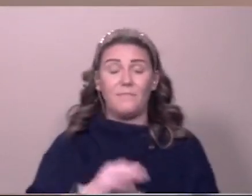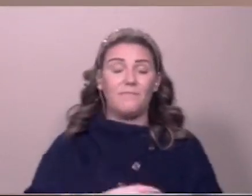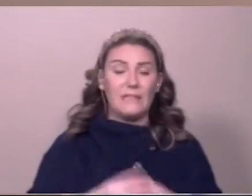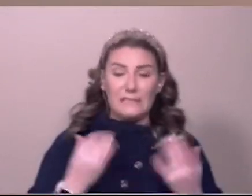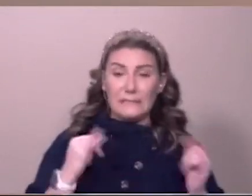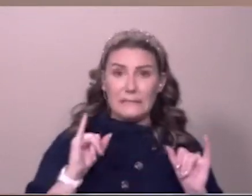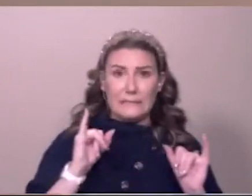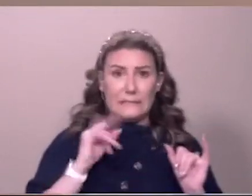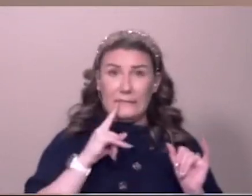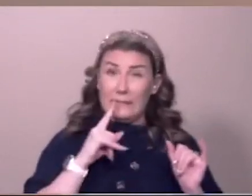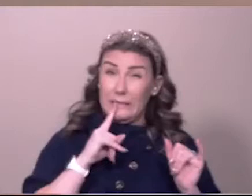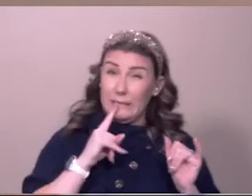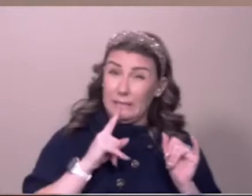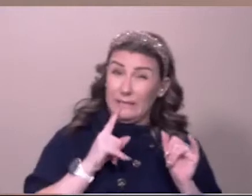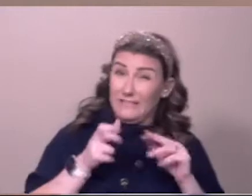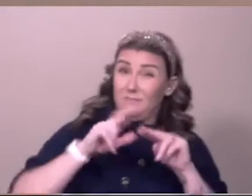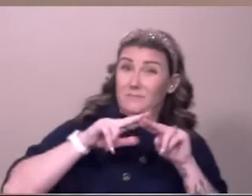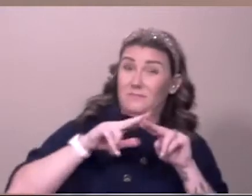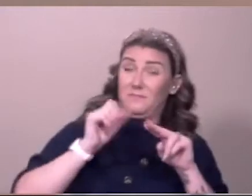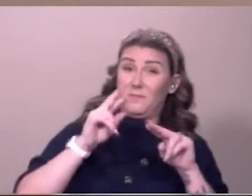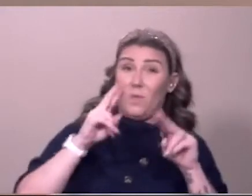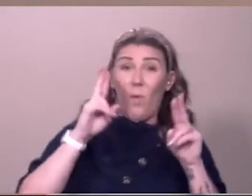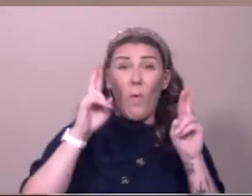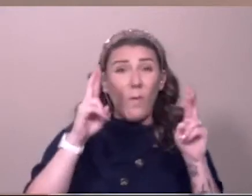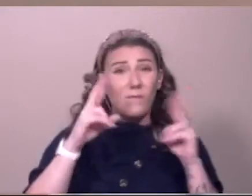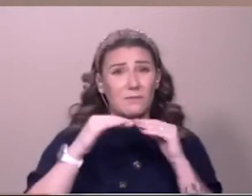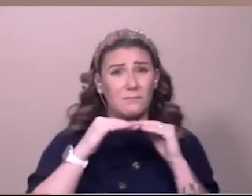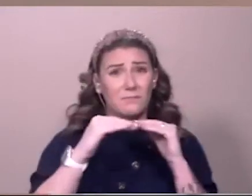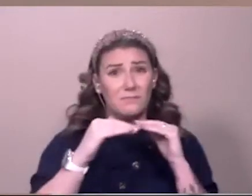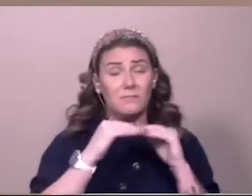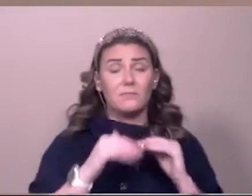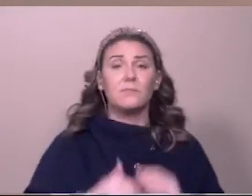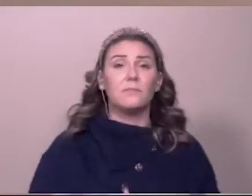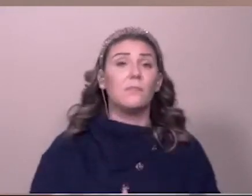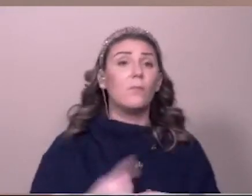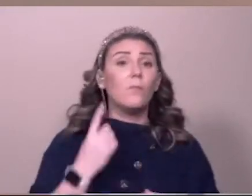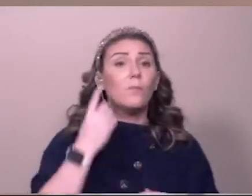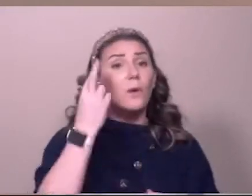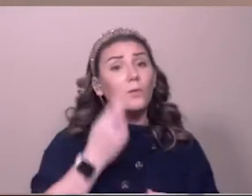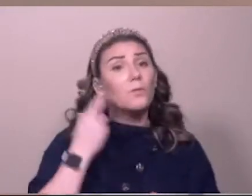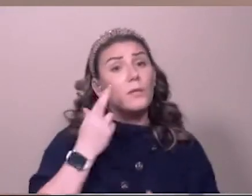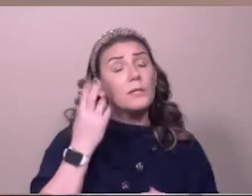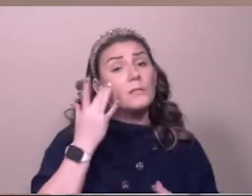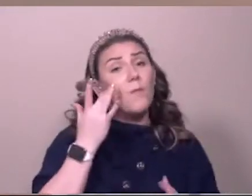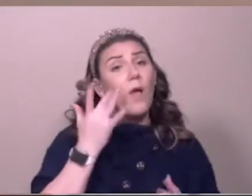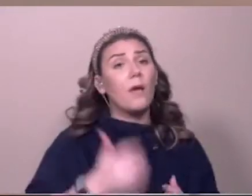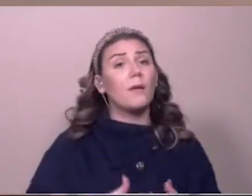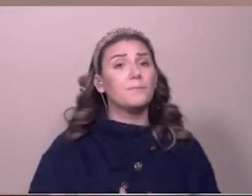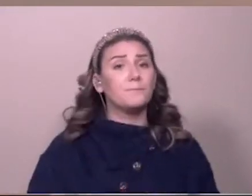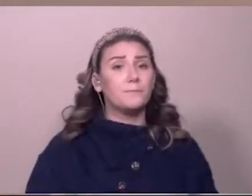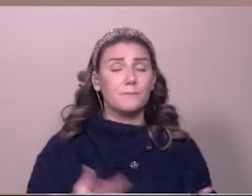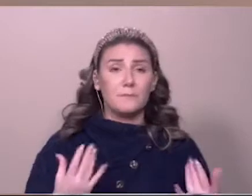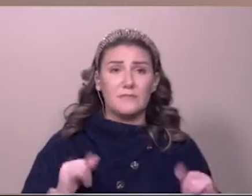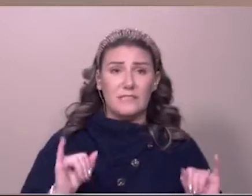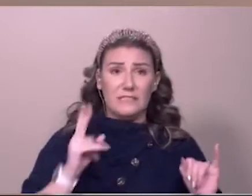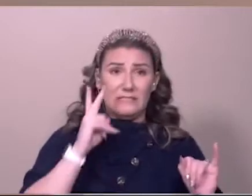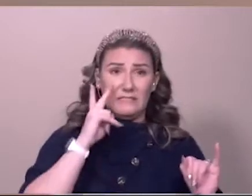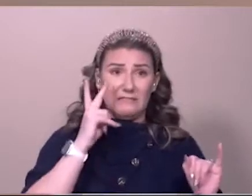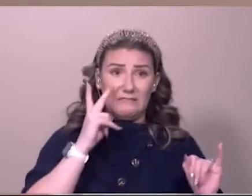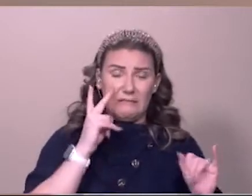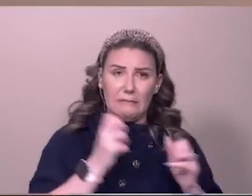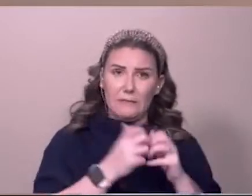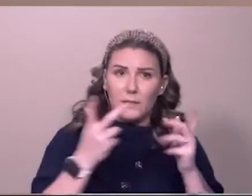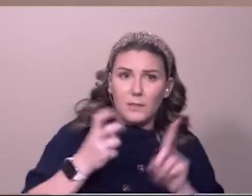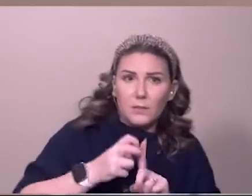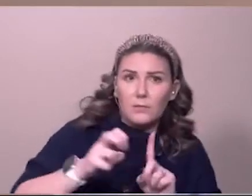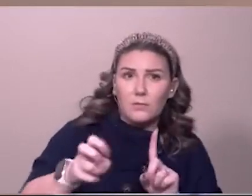our peak or hopefully at our plateau. One of the reasons for that is we are still seeing an abundant number of transfers from